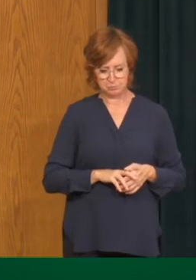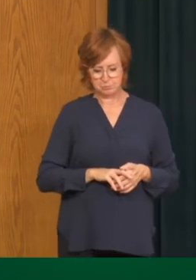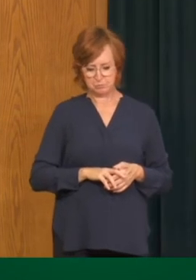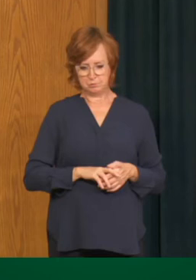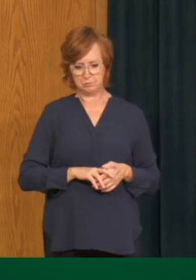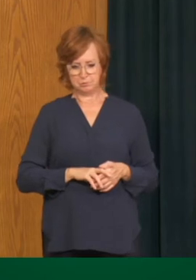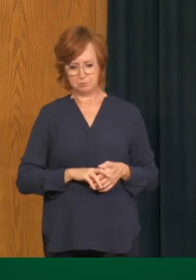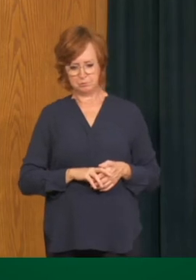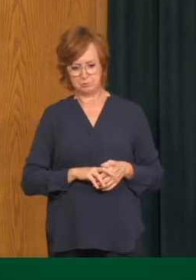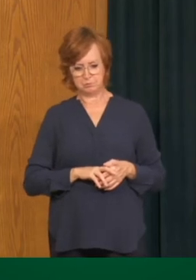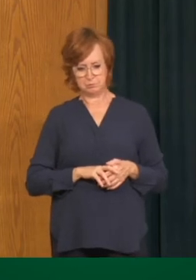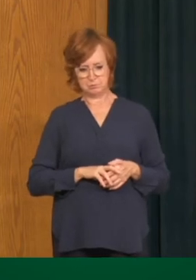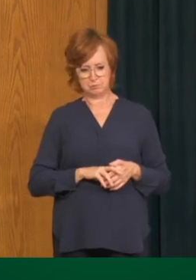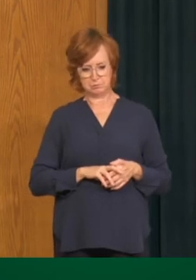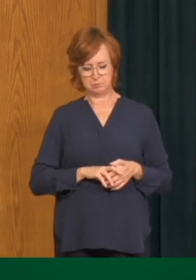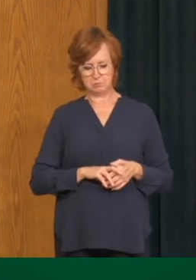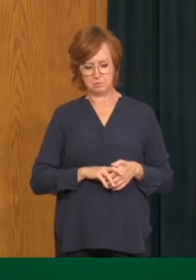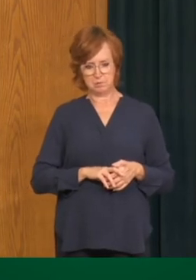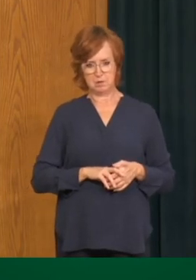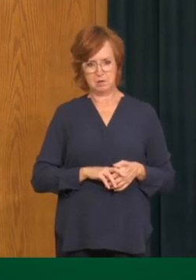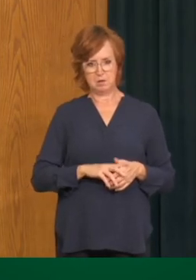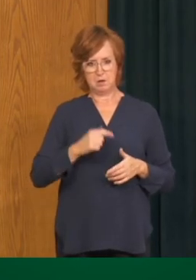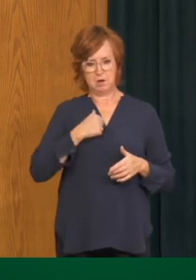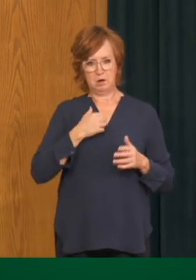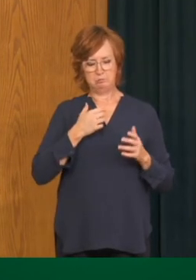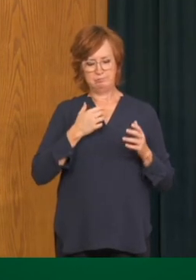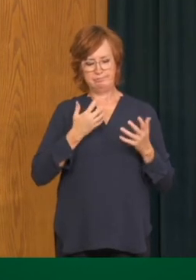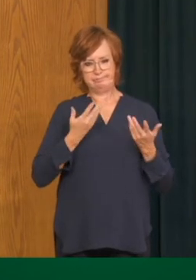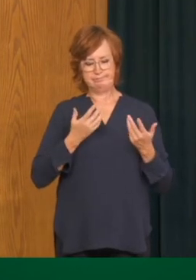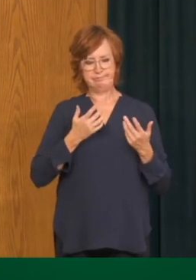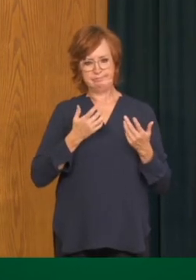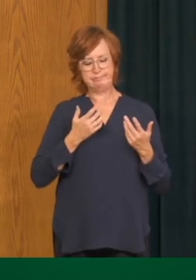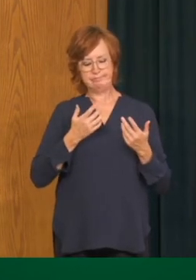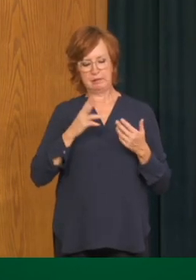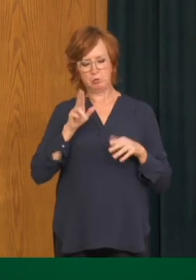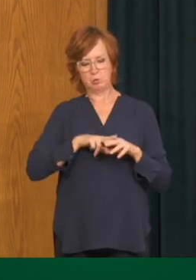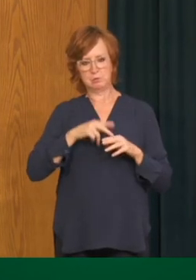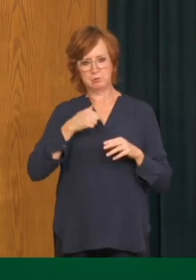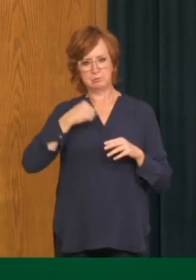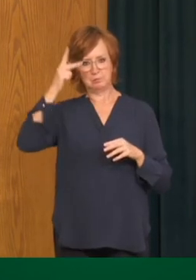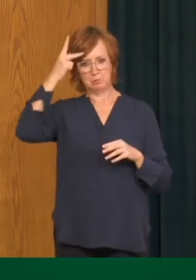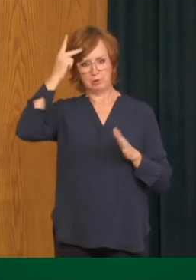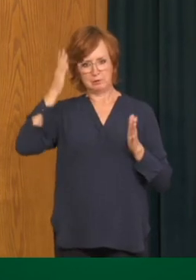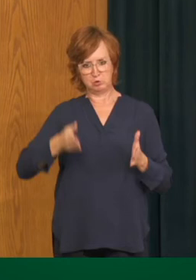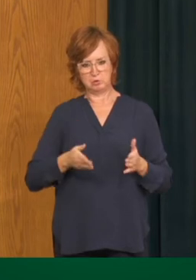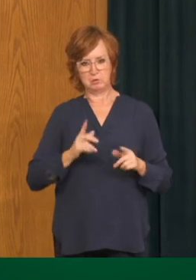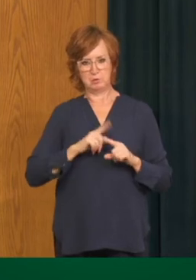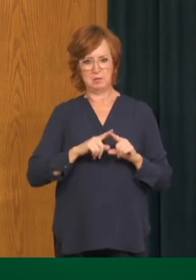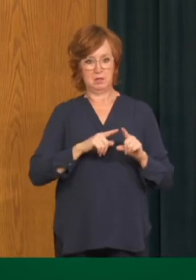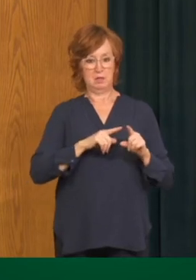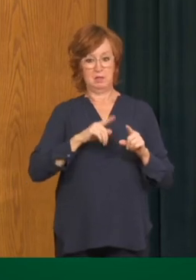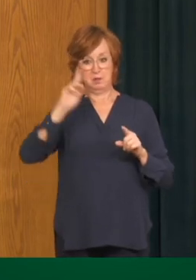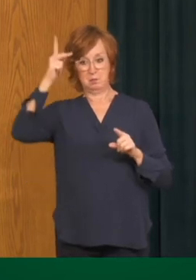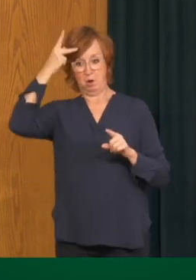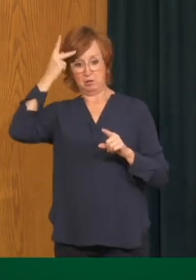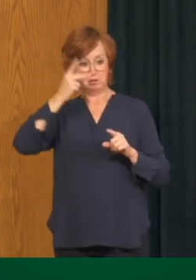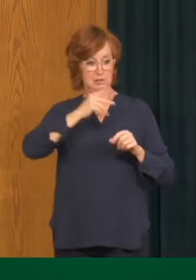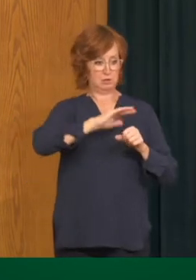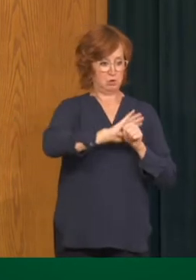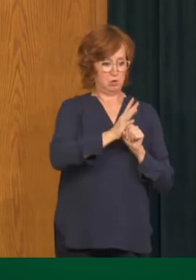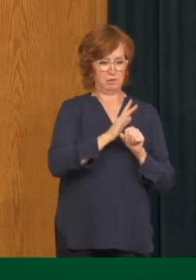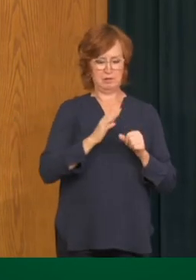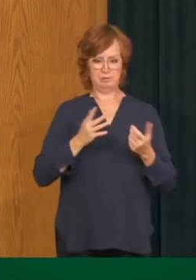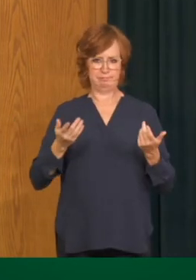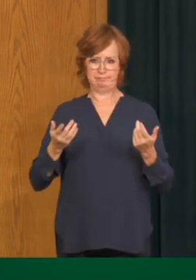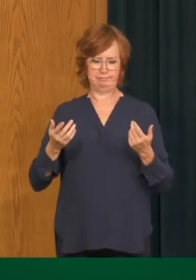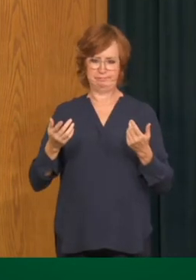I'm as political as the next person in this province, but there's no place for politics in a COVID-19 response, in particular in